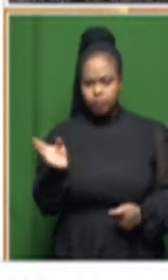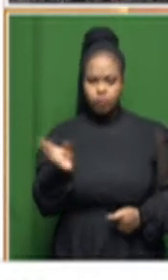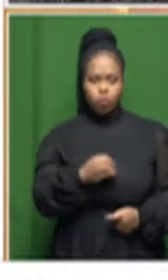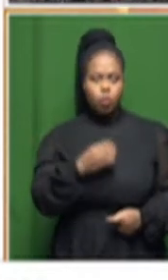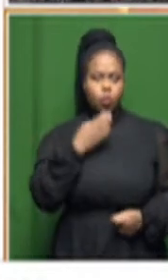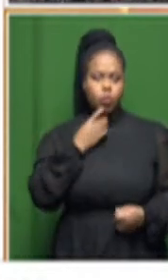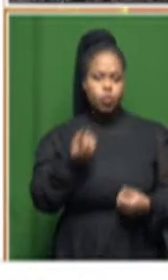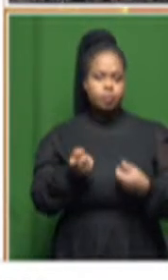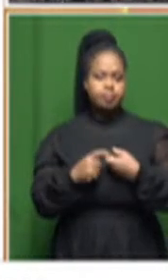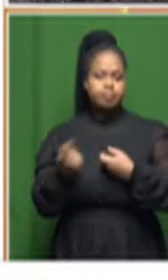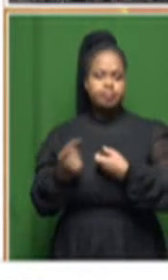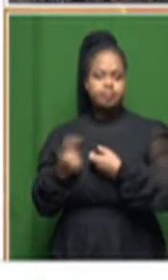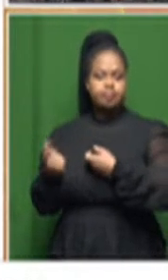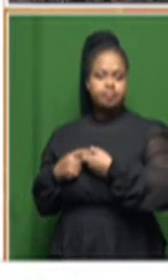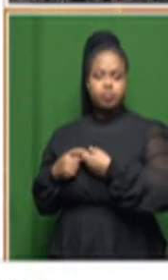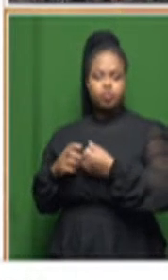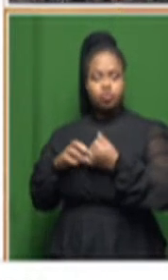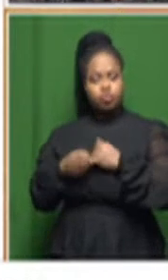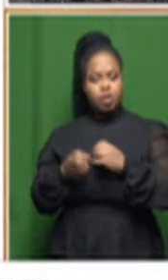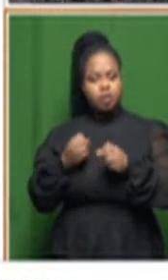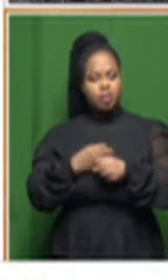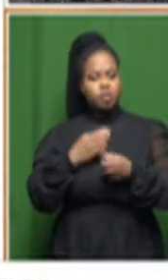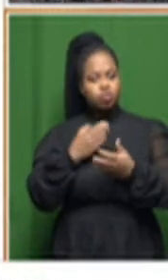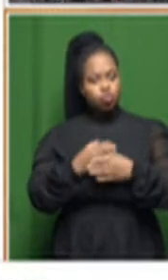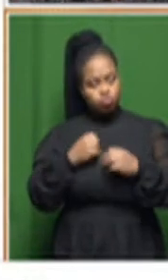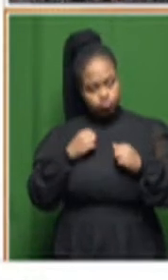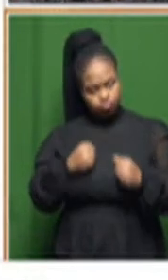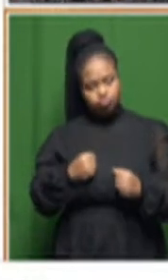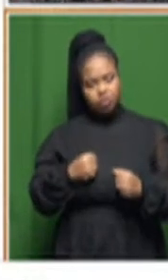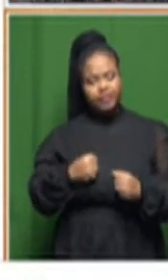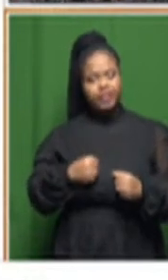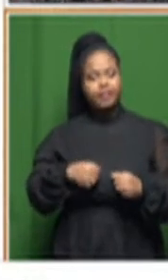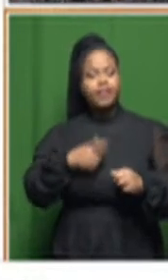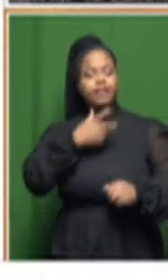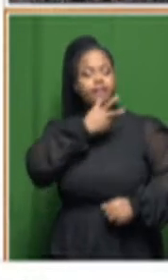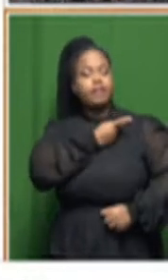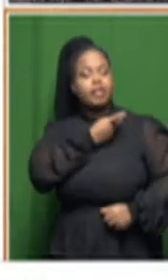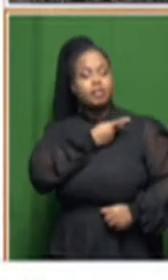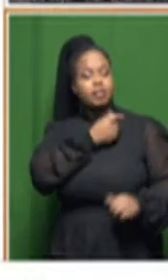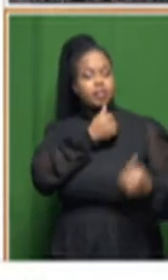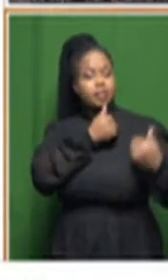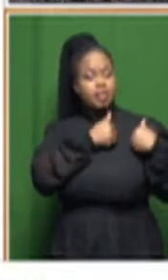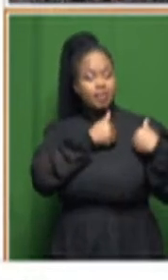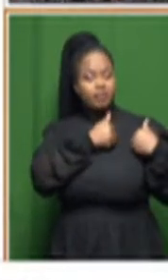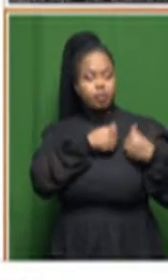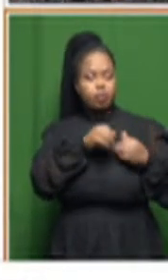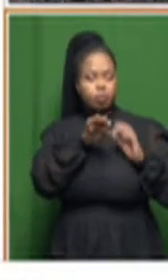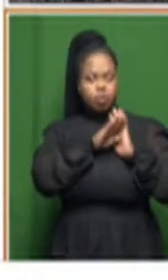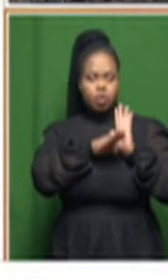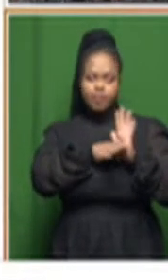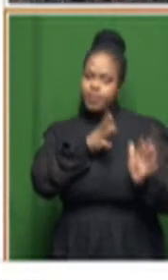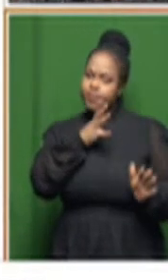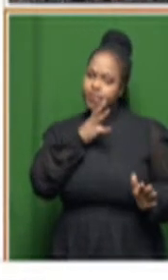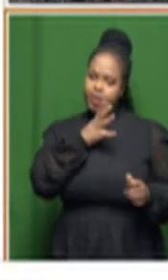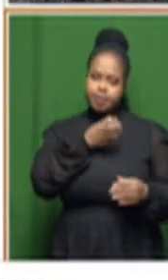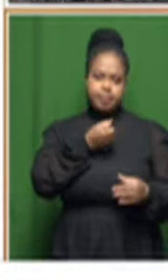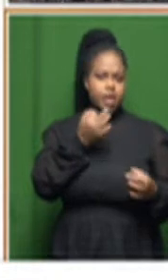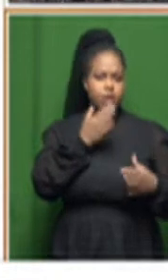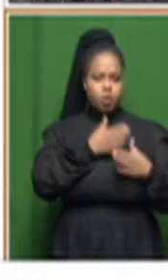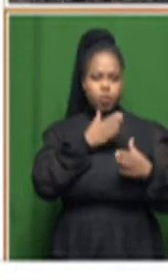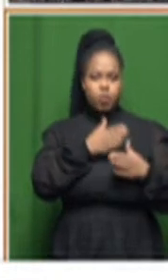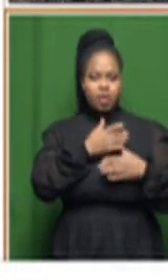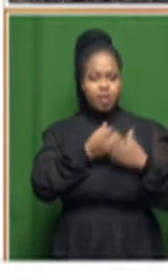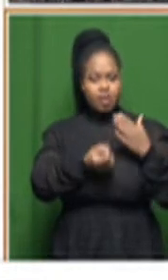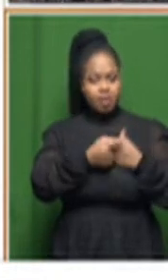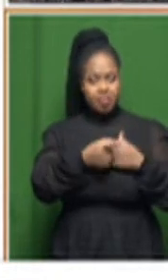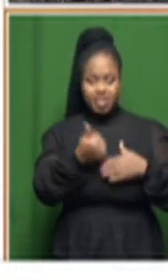involved in strengthening the vaccine safety surveillance program. A lot has been done in the past